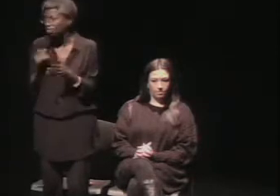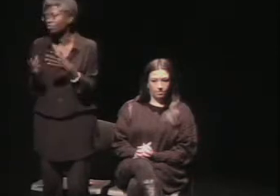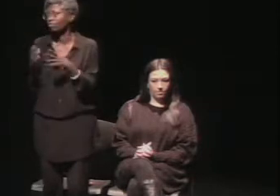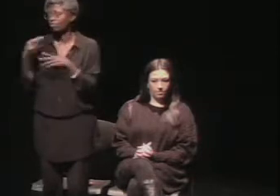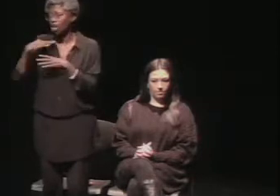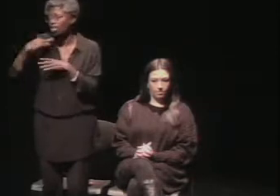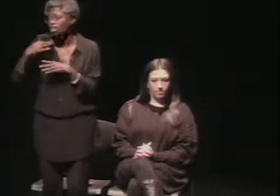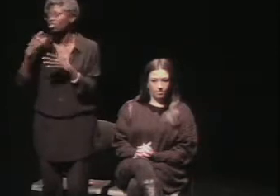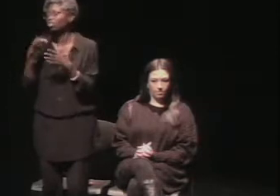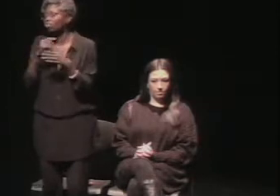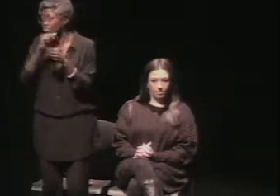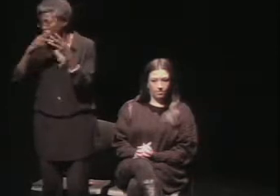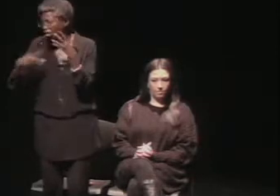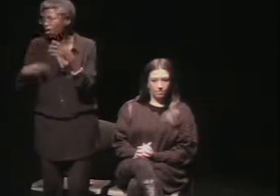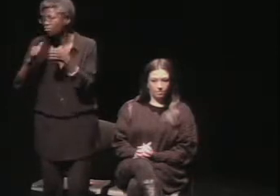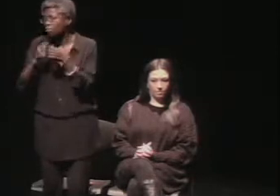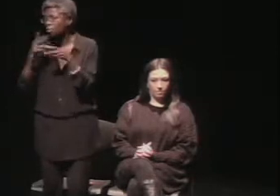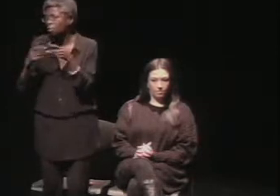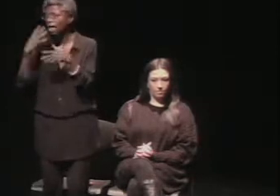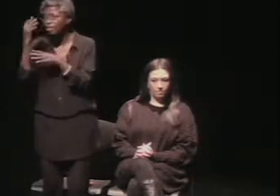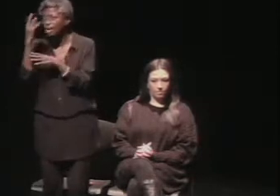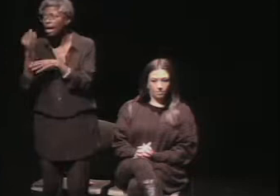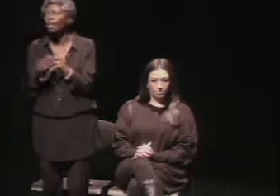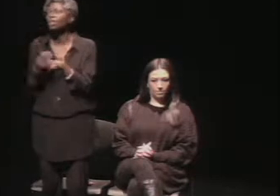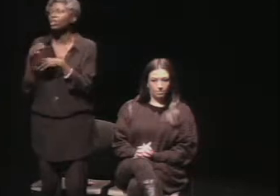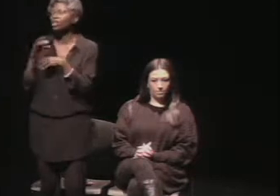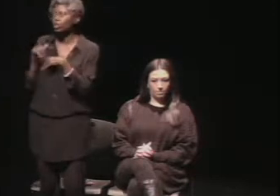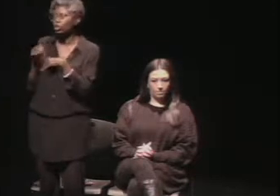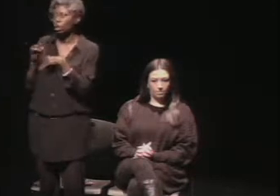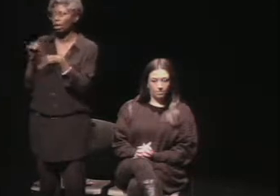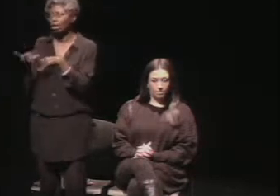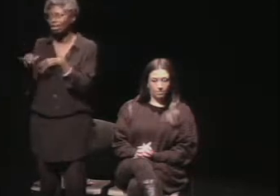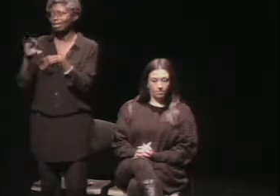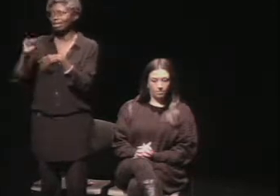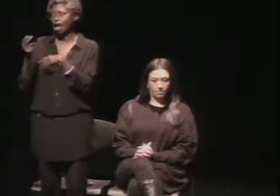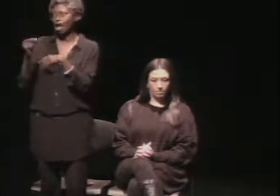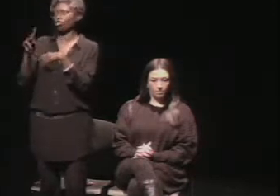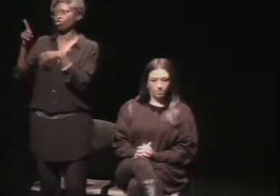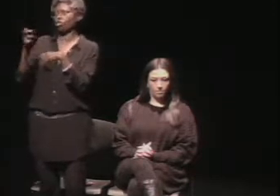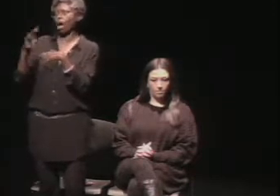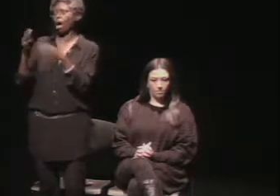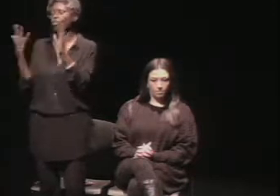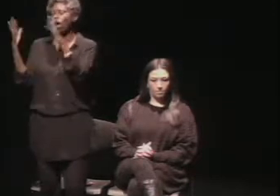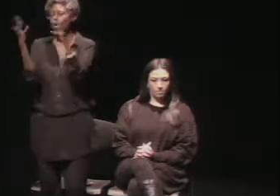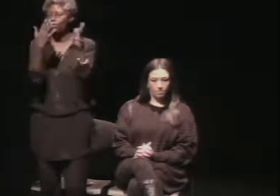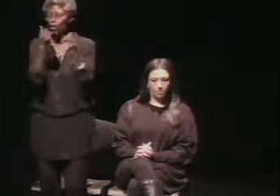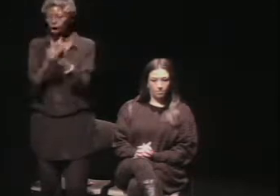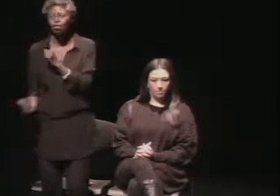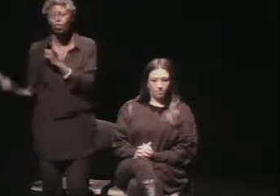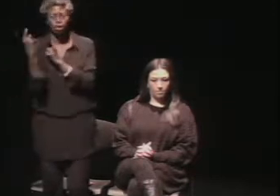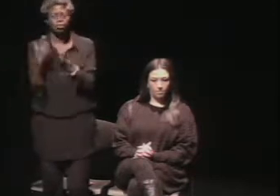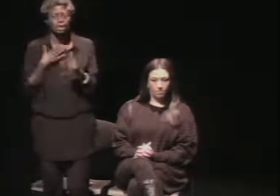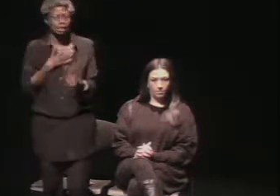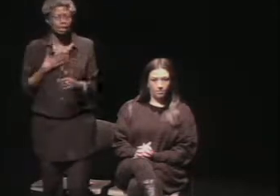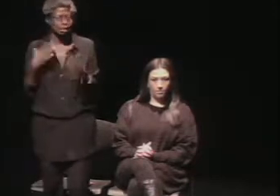KC, and our Center's Director, Joy Bivens. So I'm going to ask you all to please give them all a round of applause.